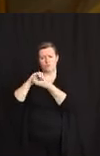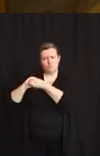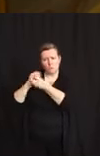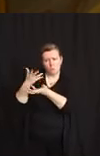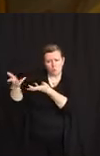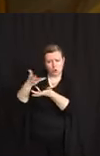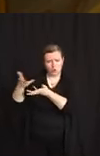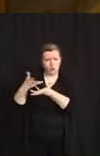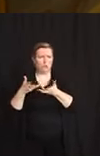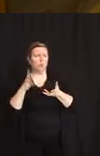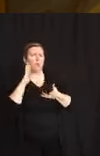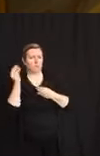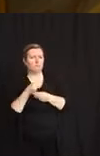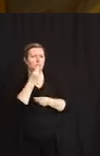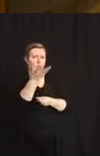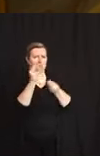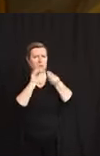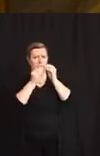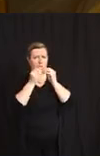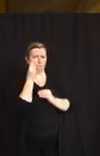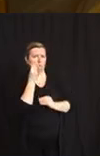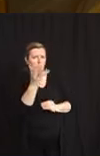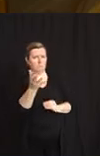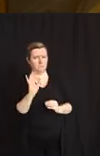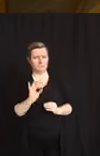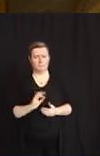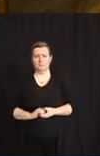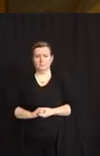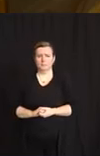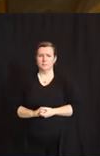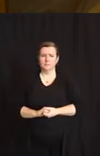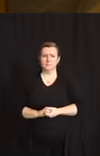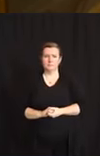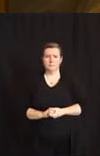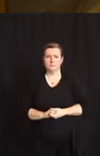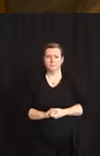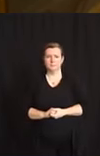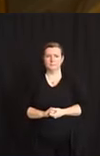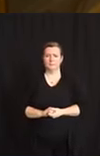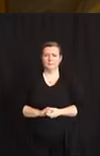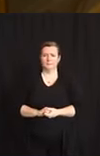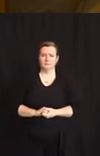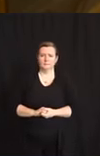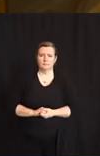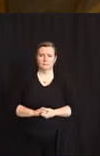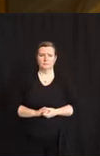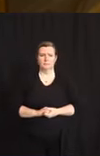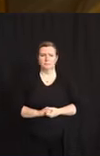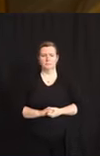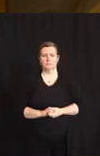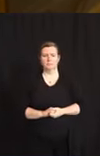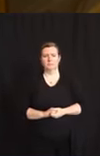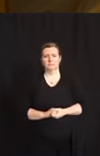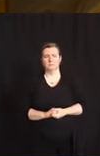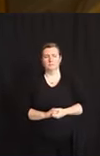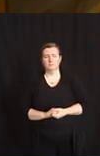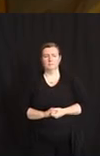However, the basic direction of COVID-positive patients or residents